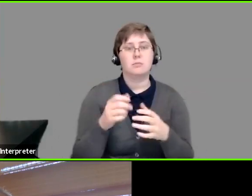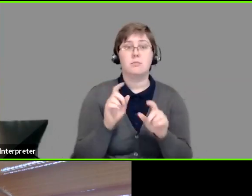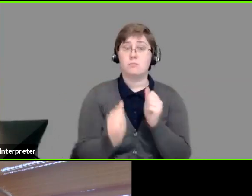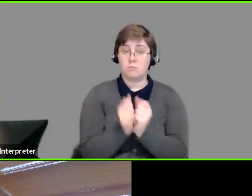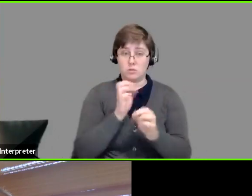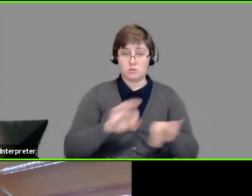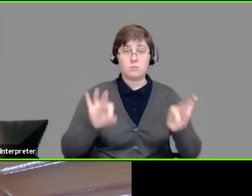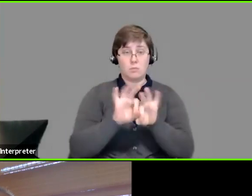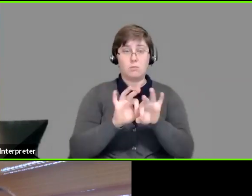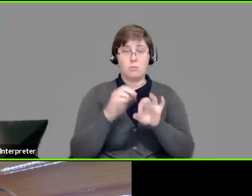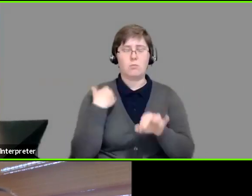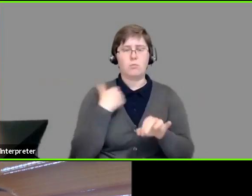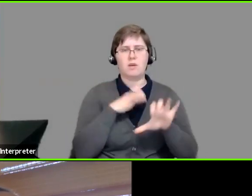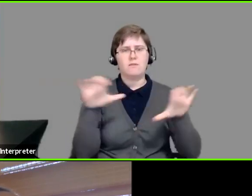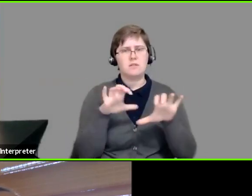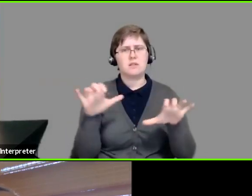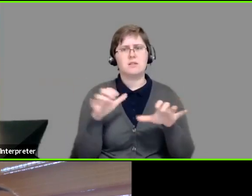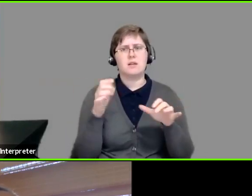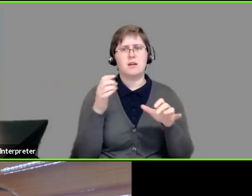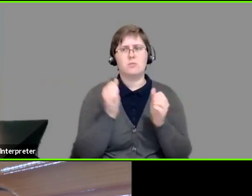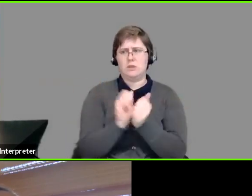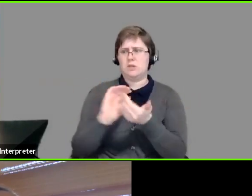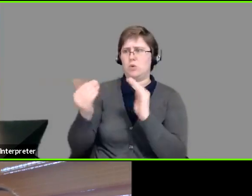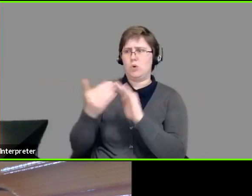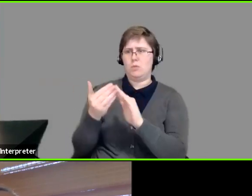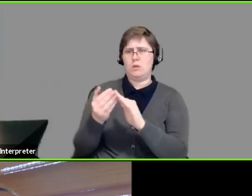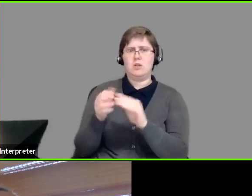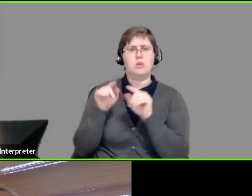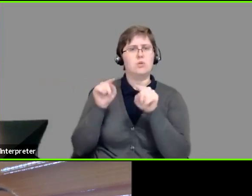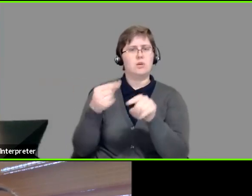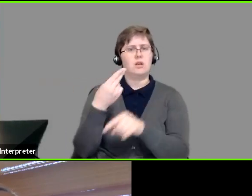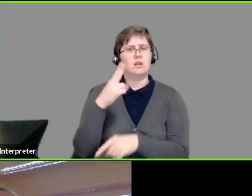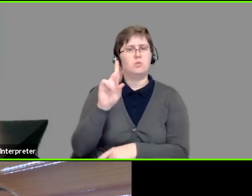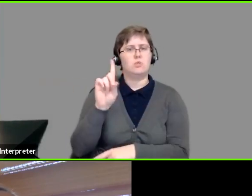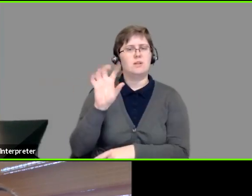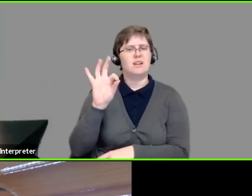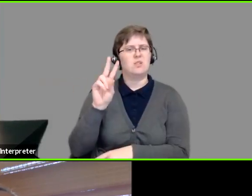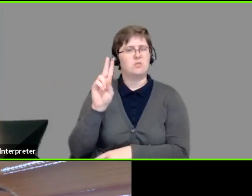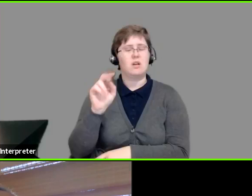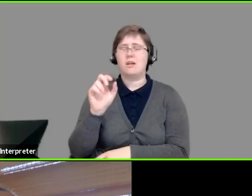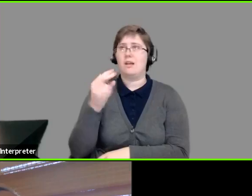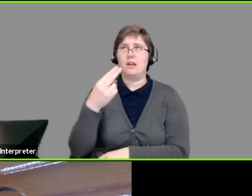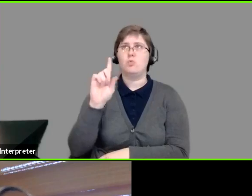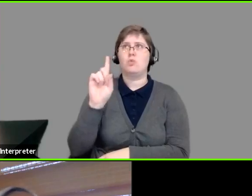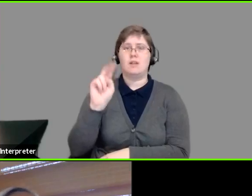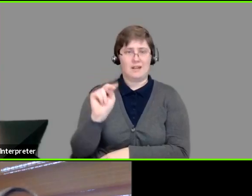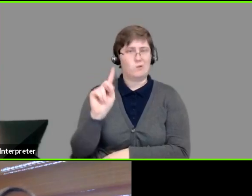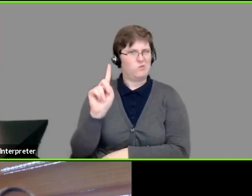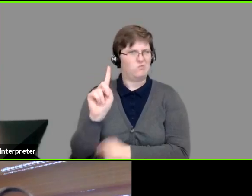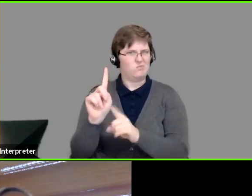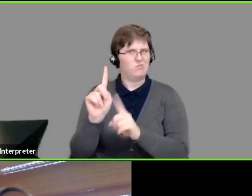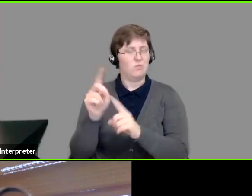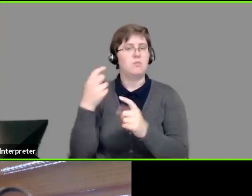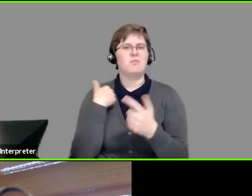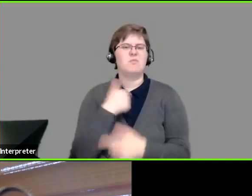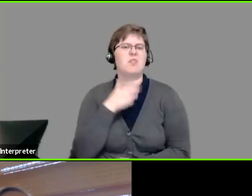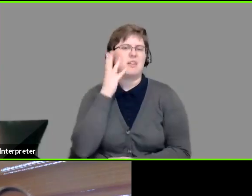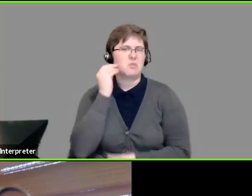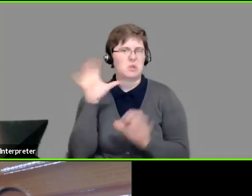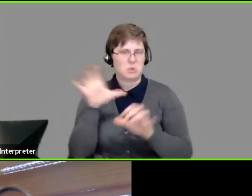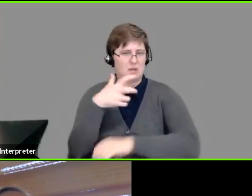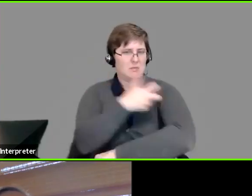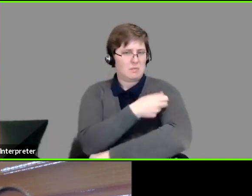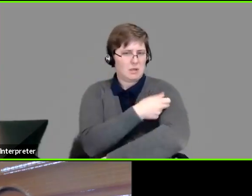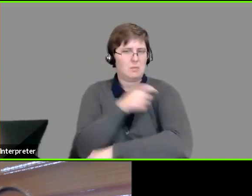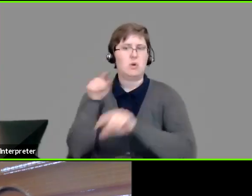done mass vaccination in this community. It's done very well during the time of H1N1. So again, we have experience, we have the knowledge,